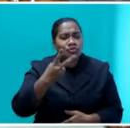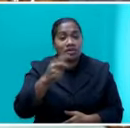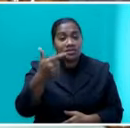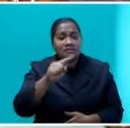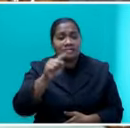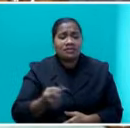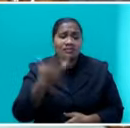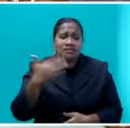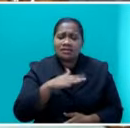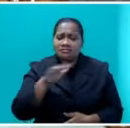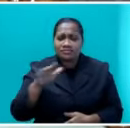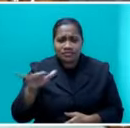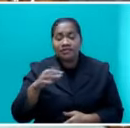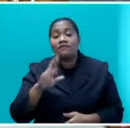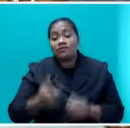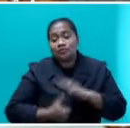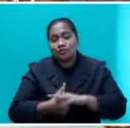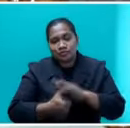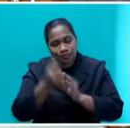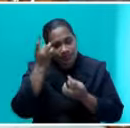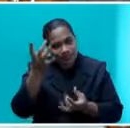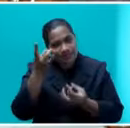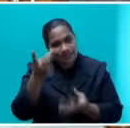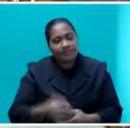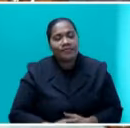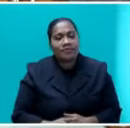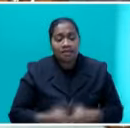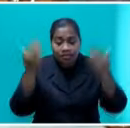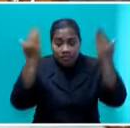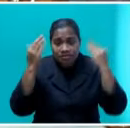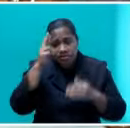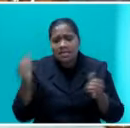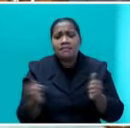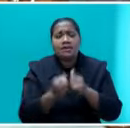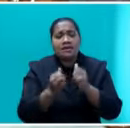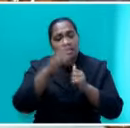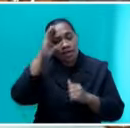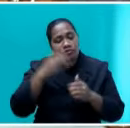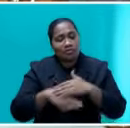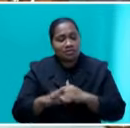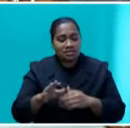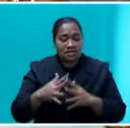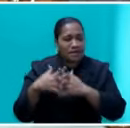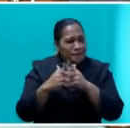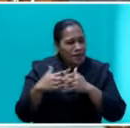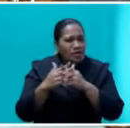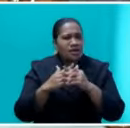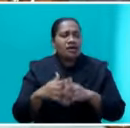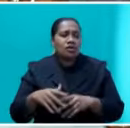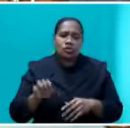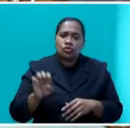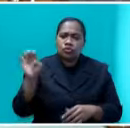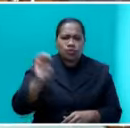127,980 Fijians with equitable access to information. Mr. Speaker, sir, many countries in America, Europe and parts of